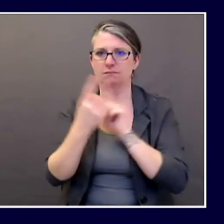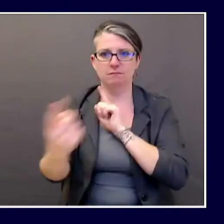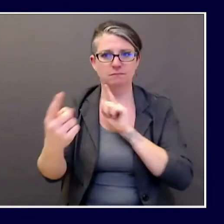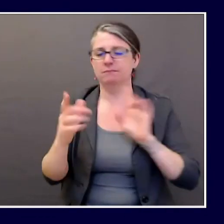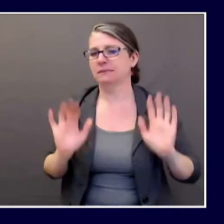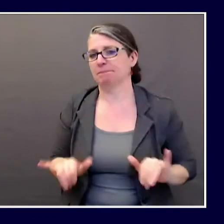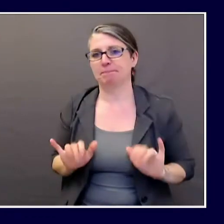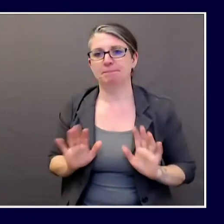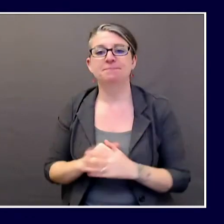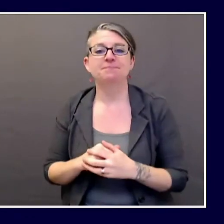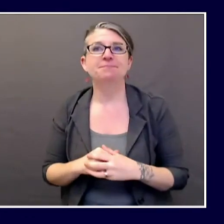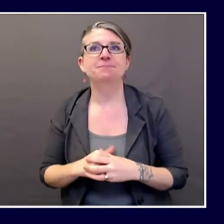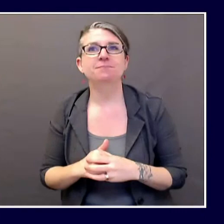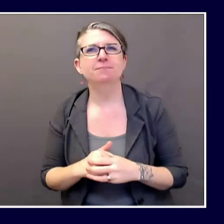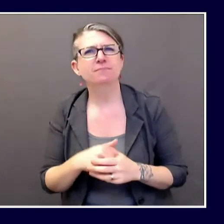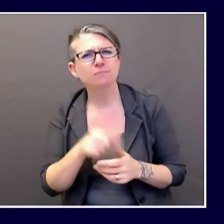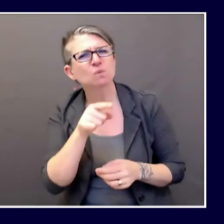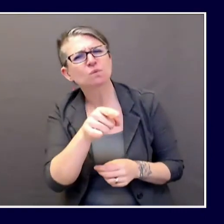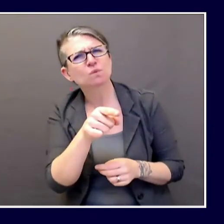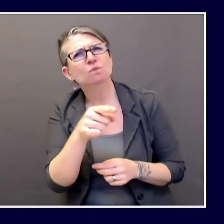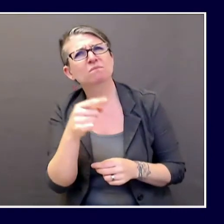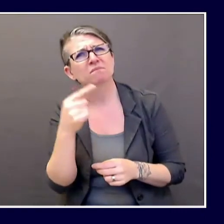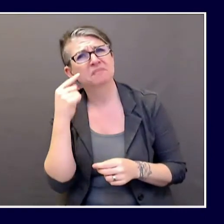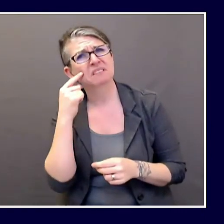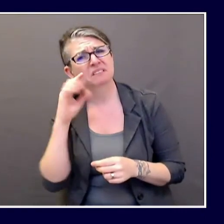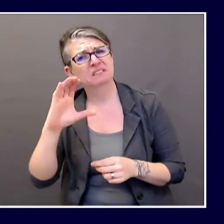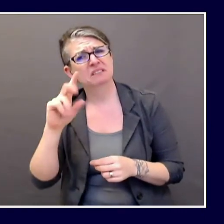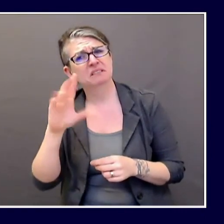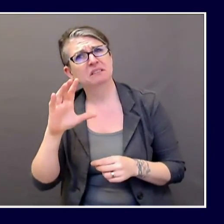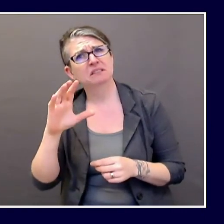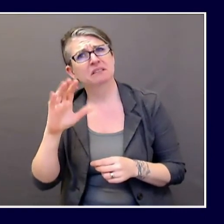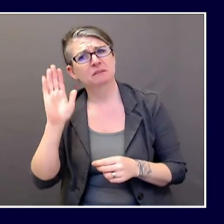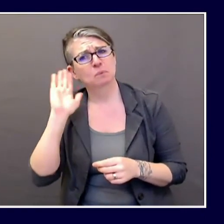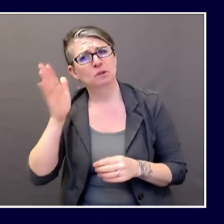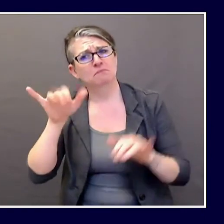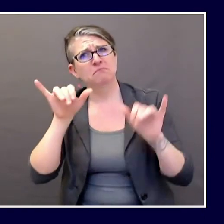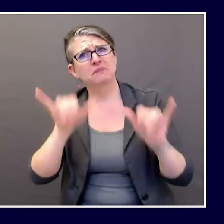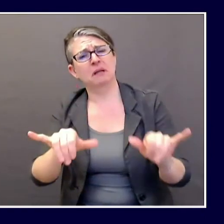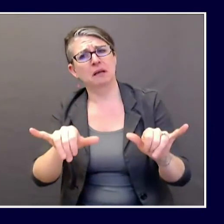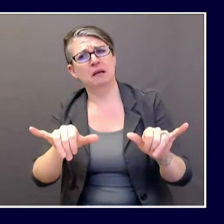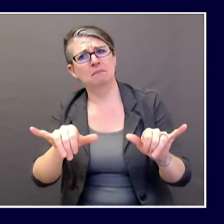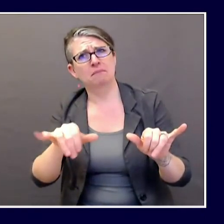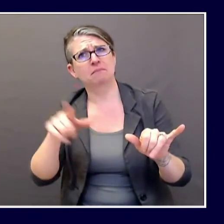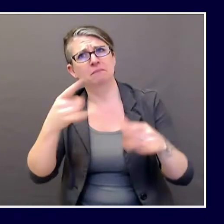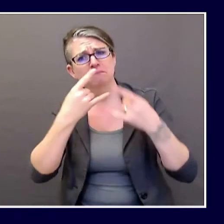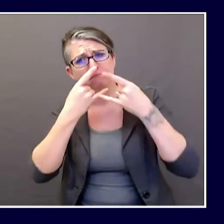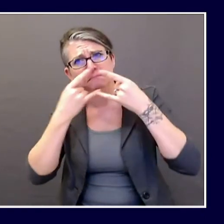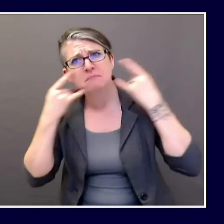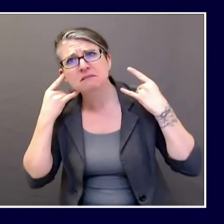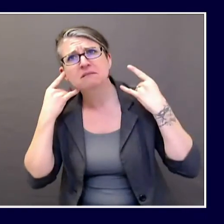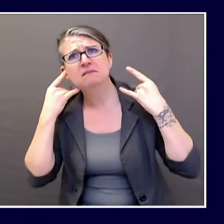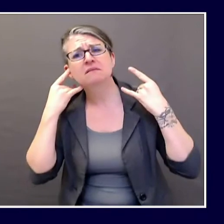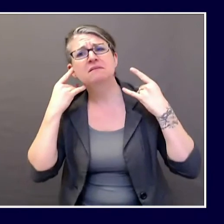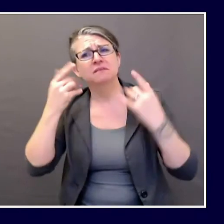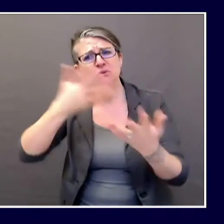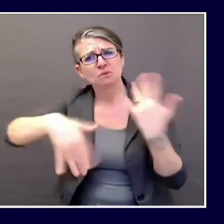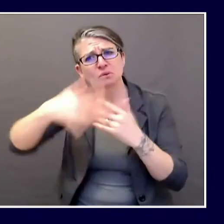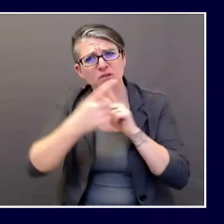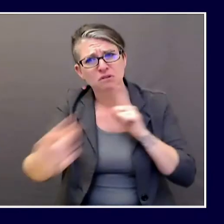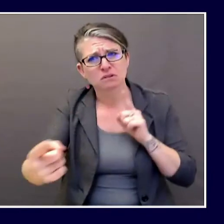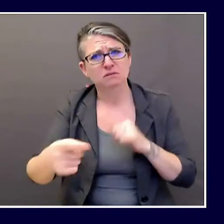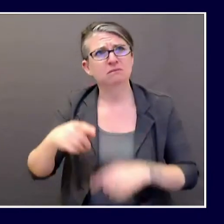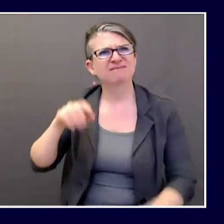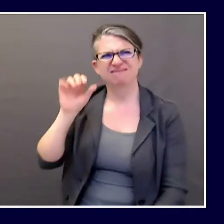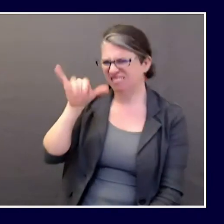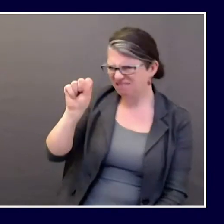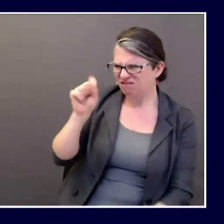the guidance on, right? Even though we will continue with our vaccine process, is that what you're saying? That's right. That's exactly right. Okay, gotcha. And